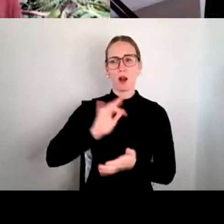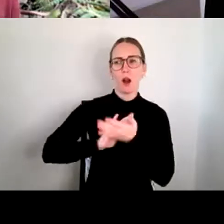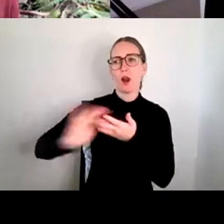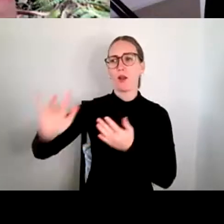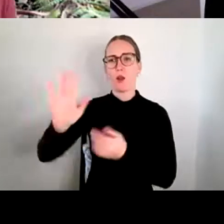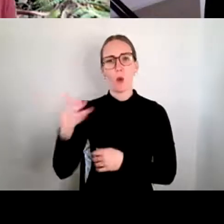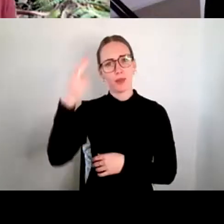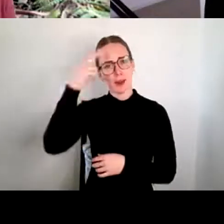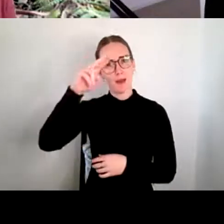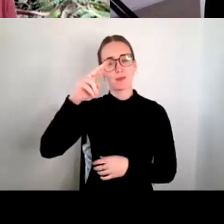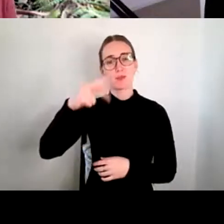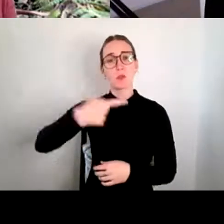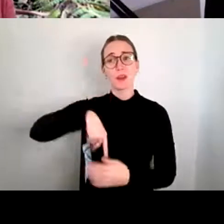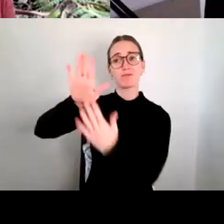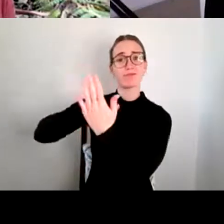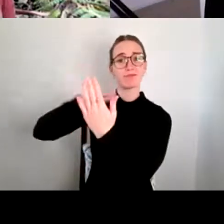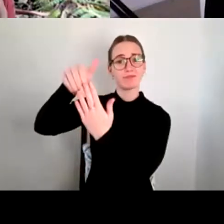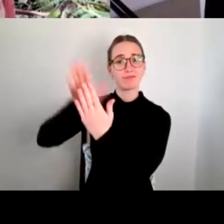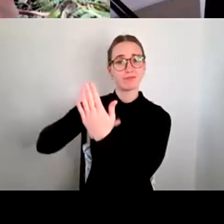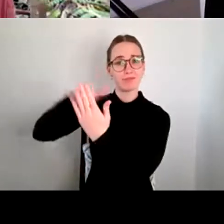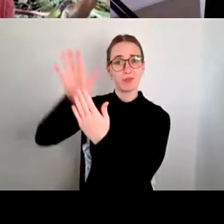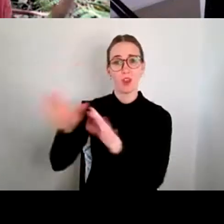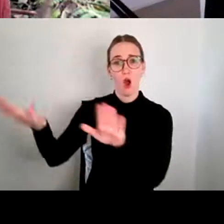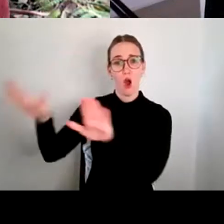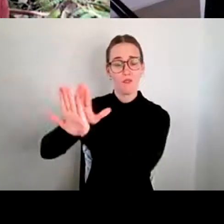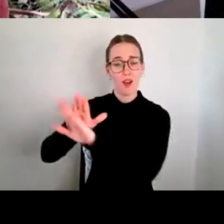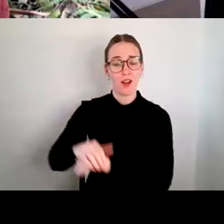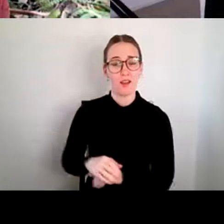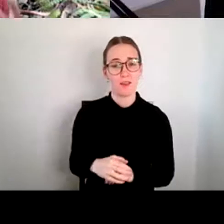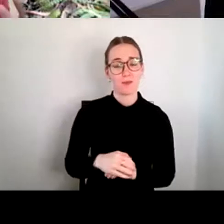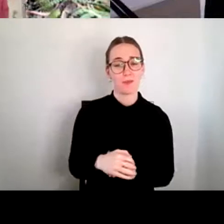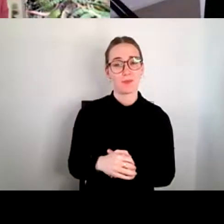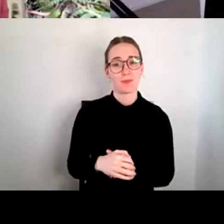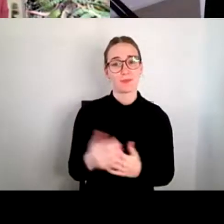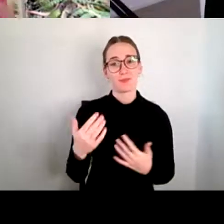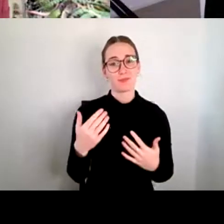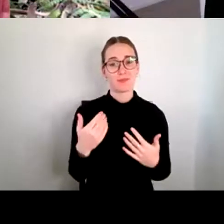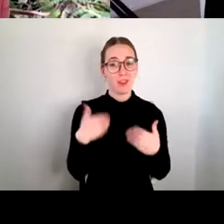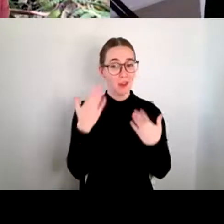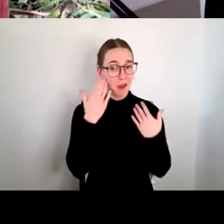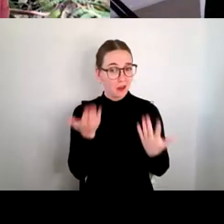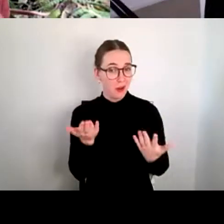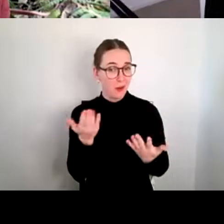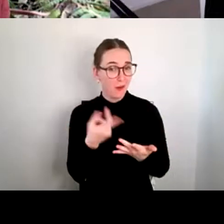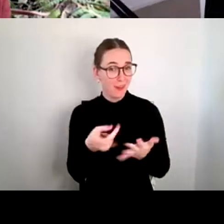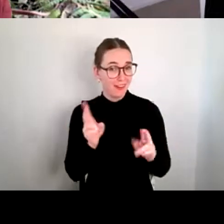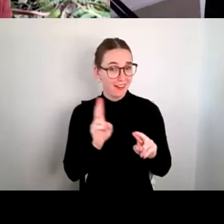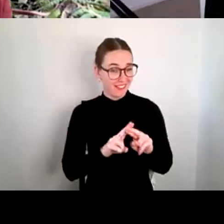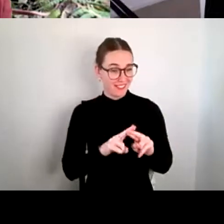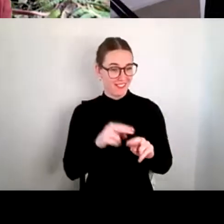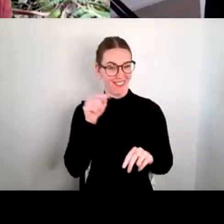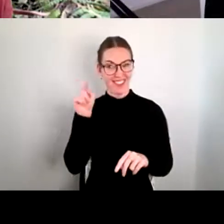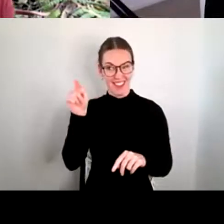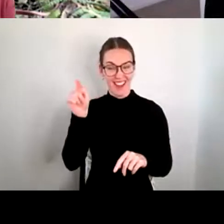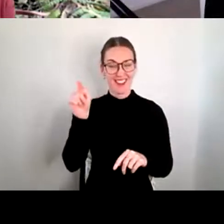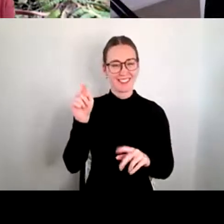them. And I don't know if this is considered a kind of act of slowness. I'm not sure I'd thought about it in the time,